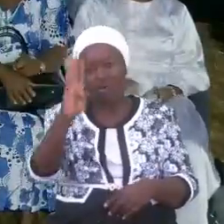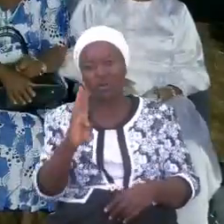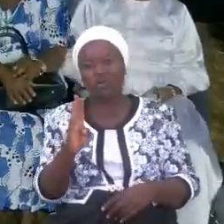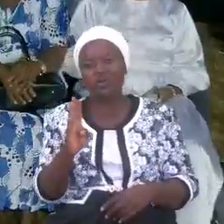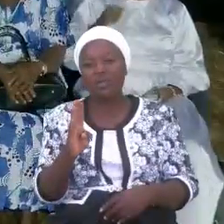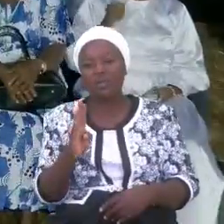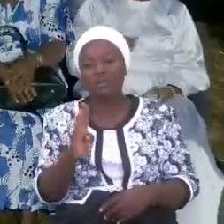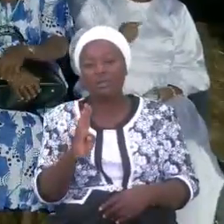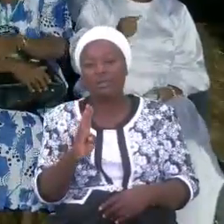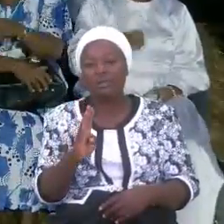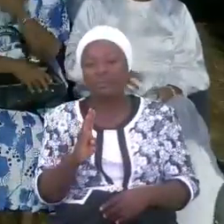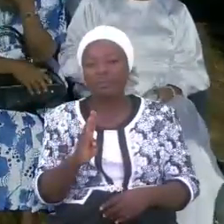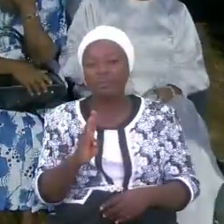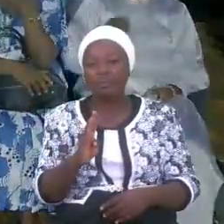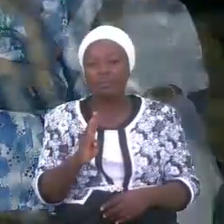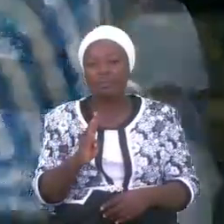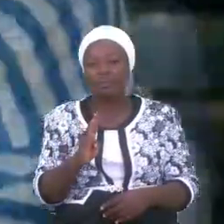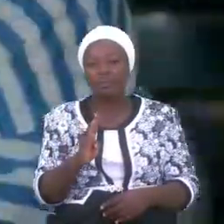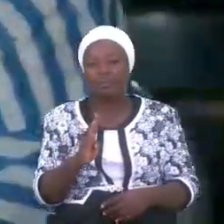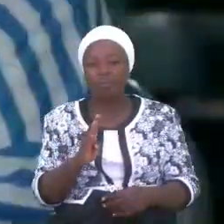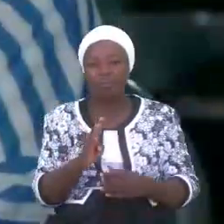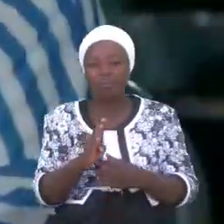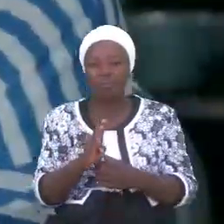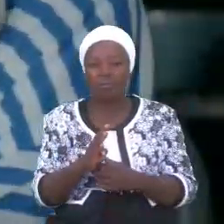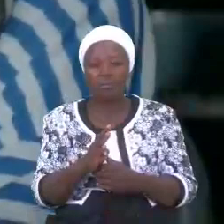of the Lord.